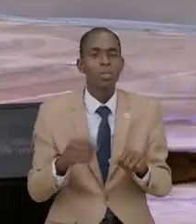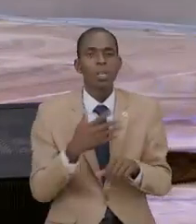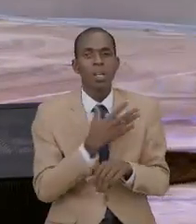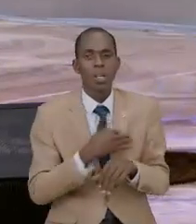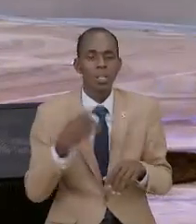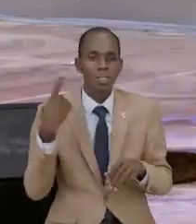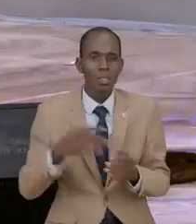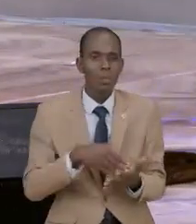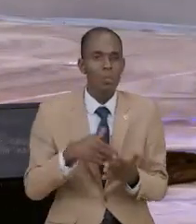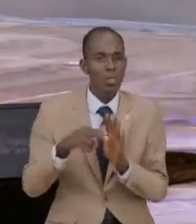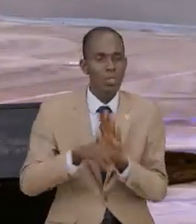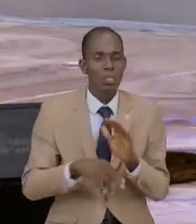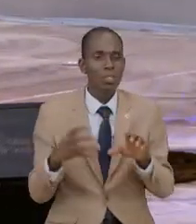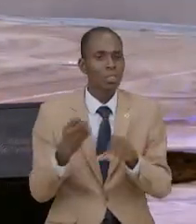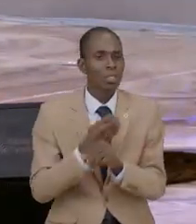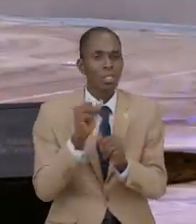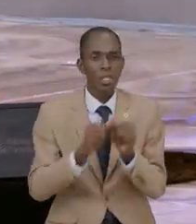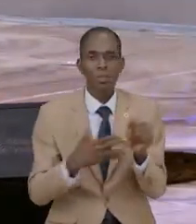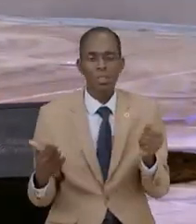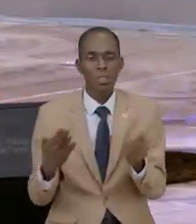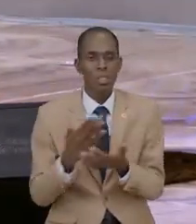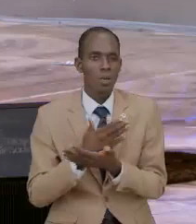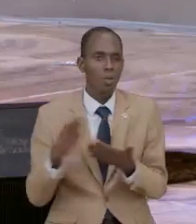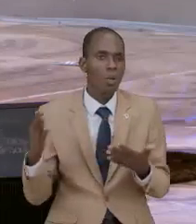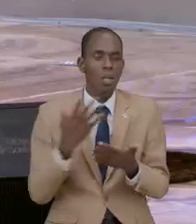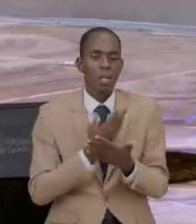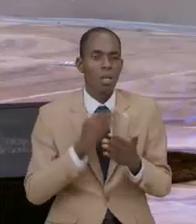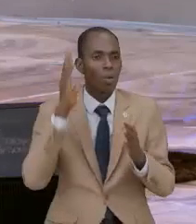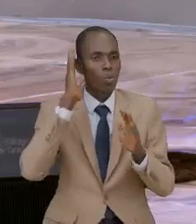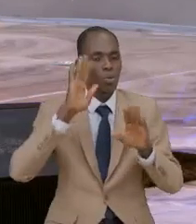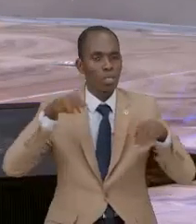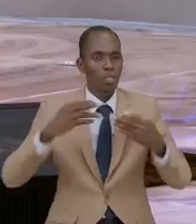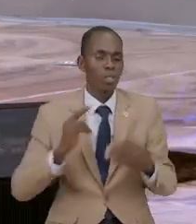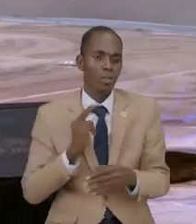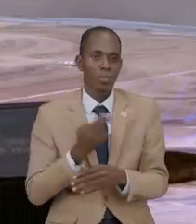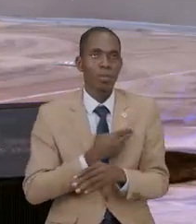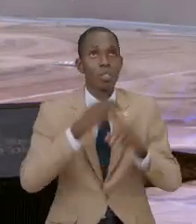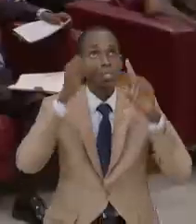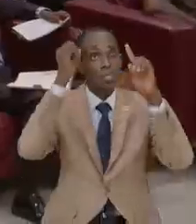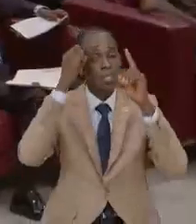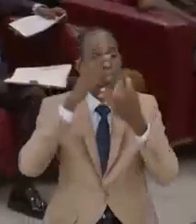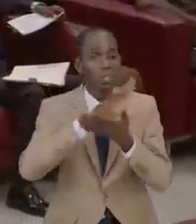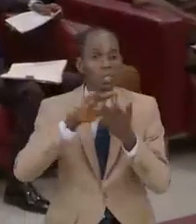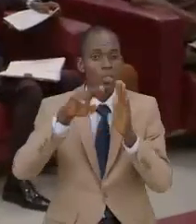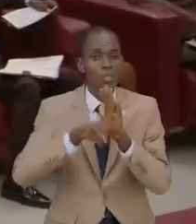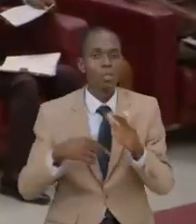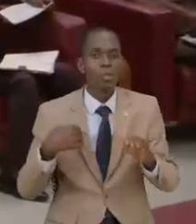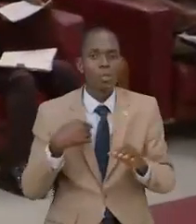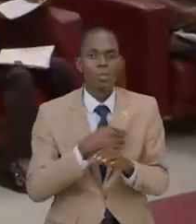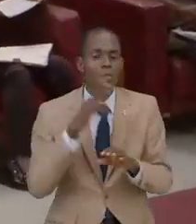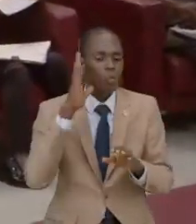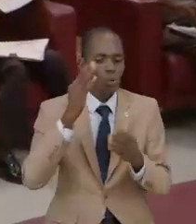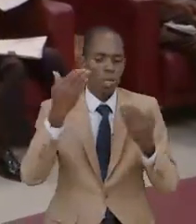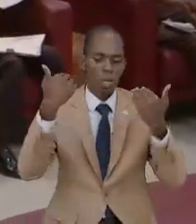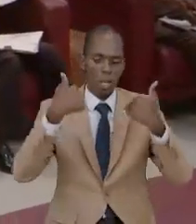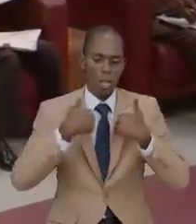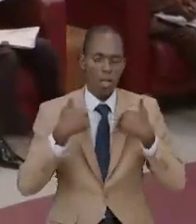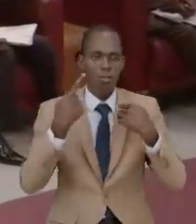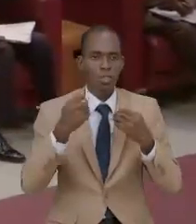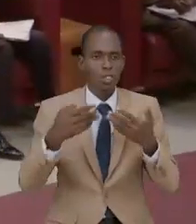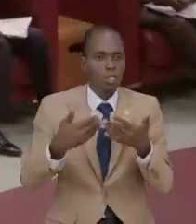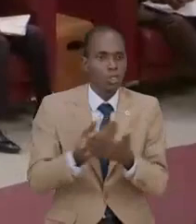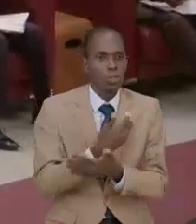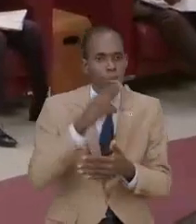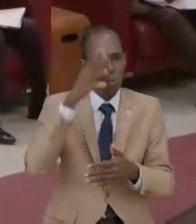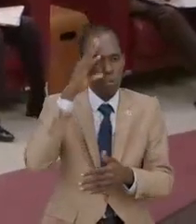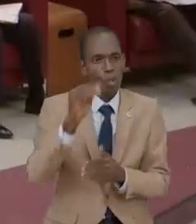deficiencies, take everything away, and he will give us his righteousness. And then we put on the new man, which after God is